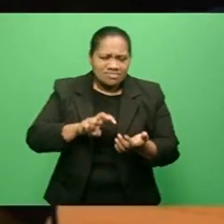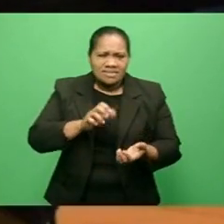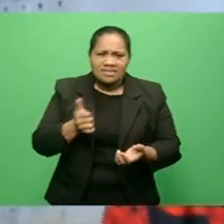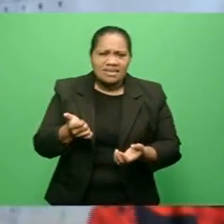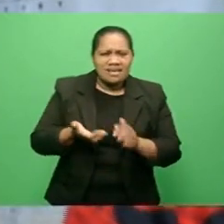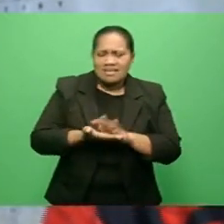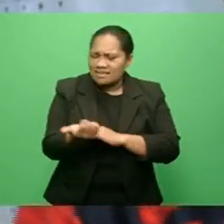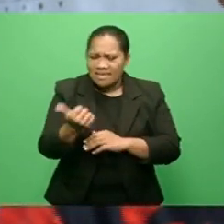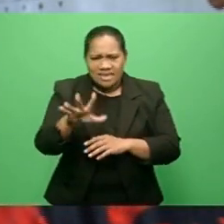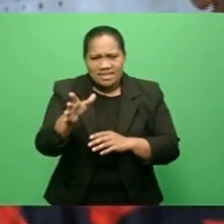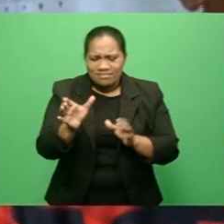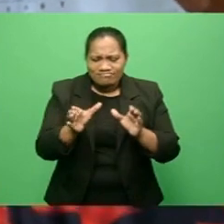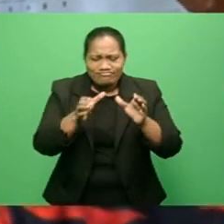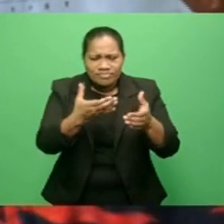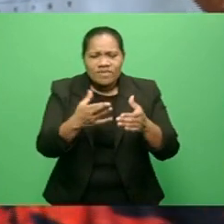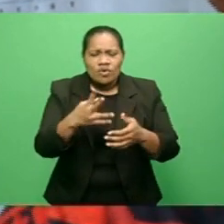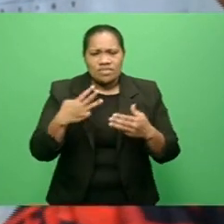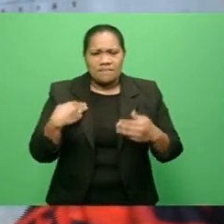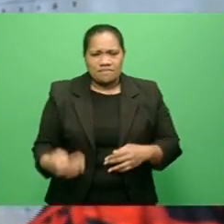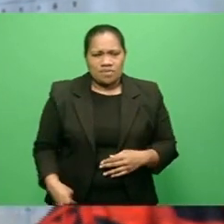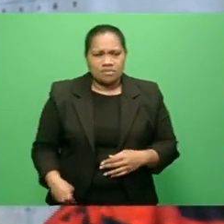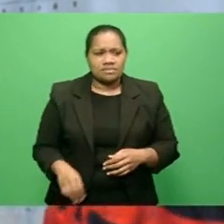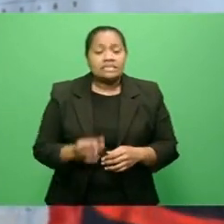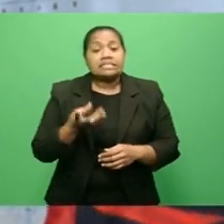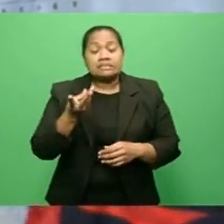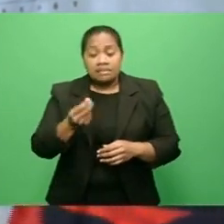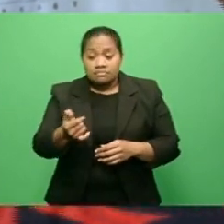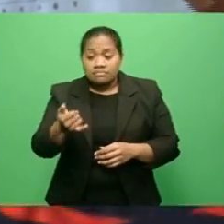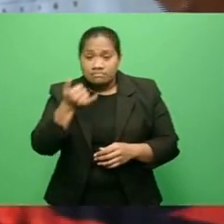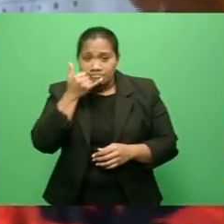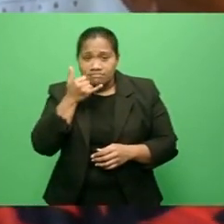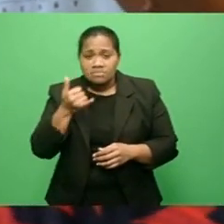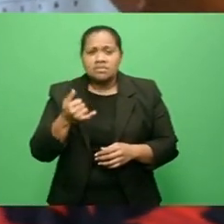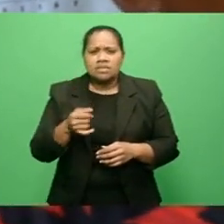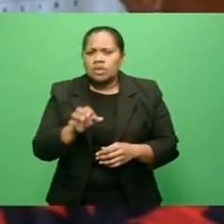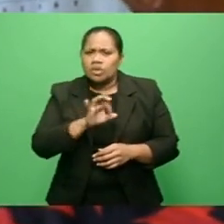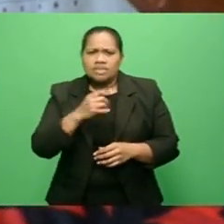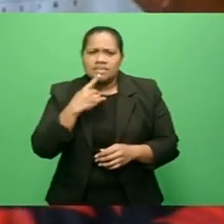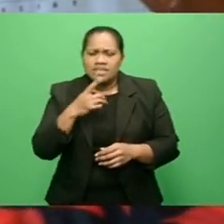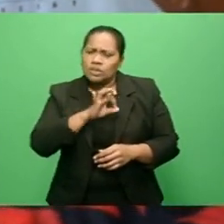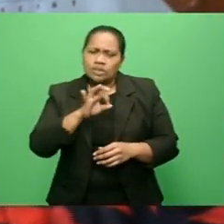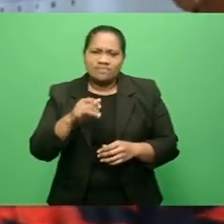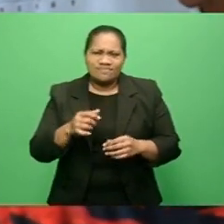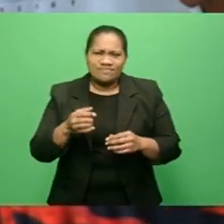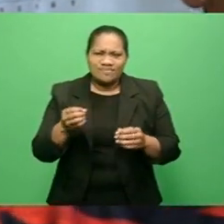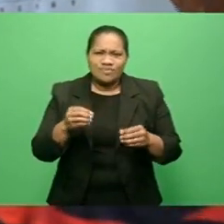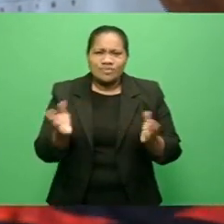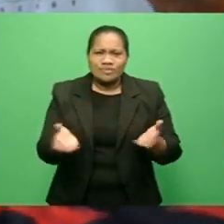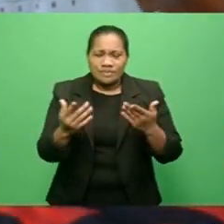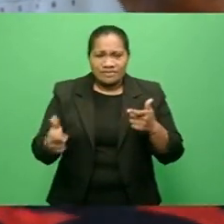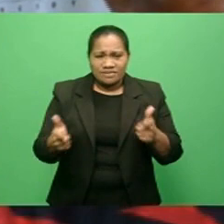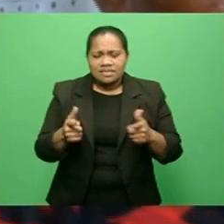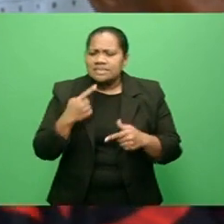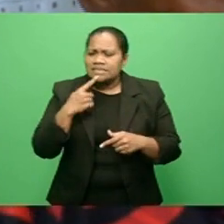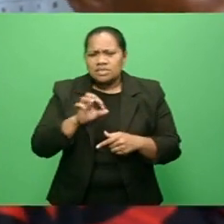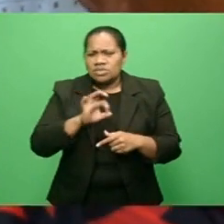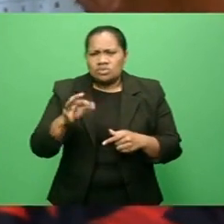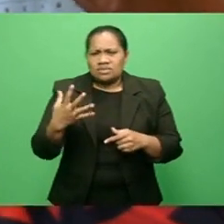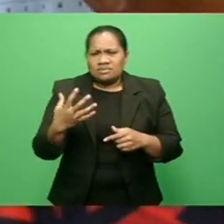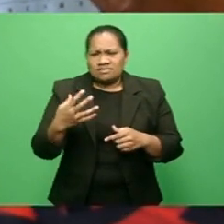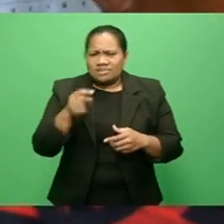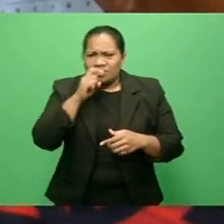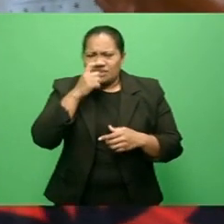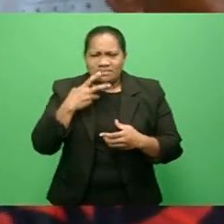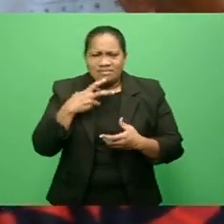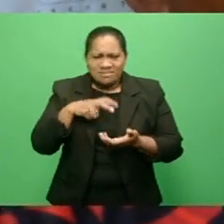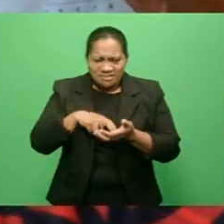Sevens tournament. We had a call from some of the 7 players who don't have a registered club to play for, since they've been heavily involved in some